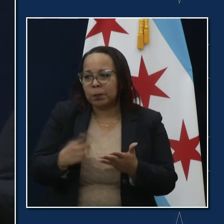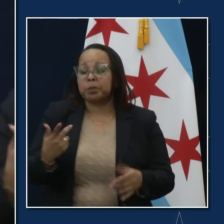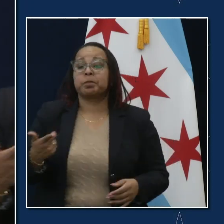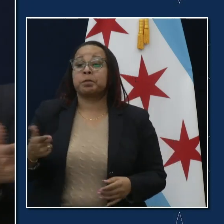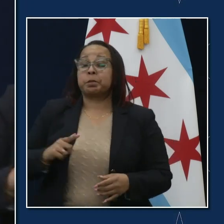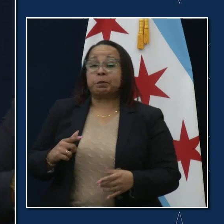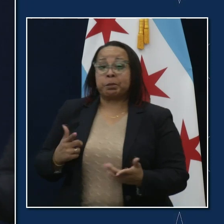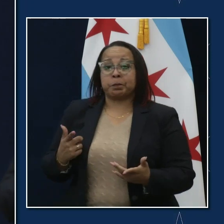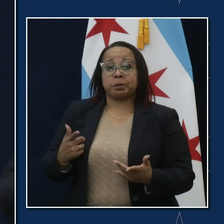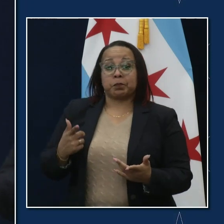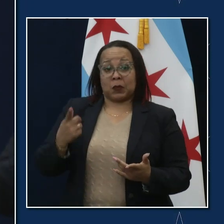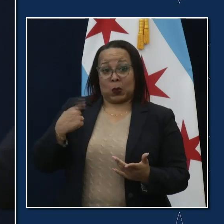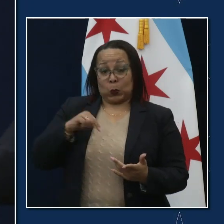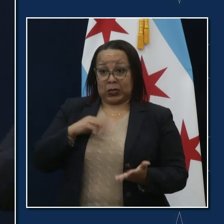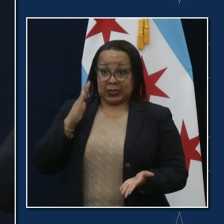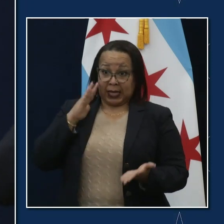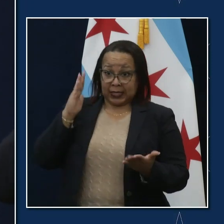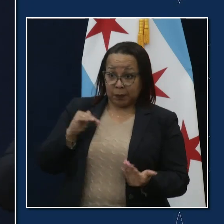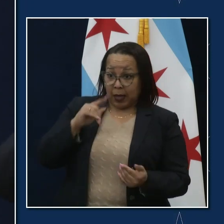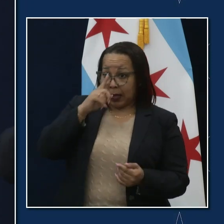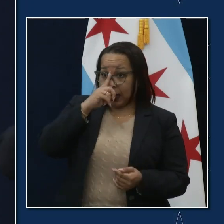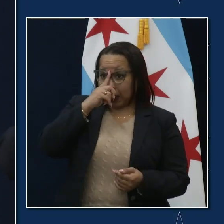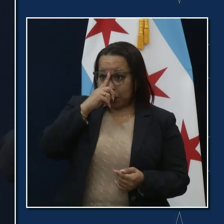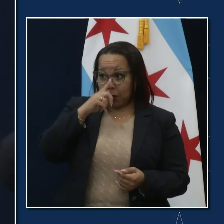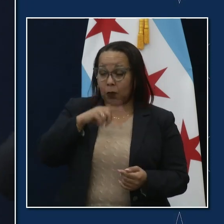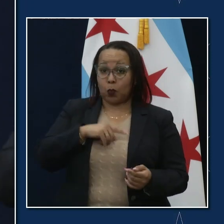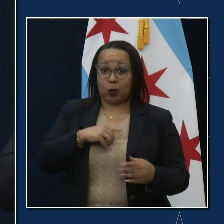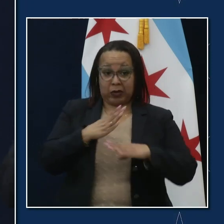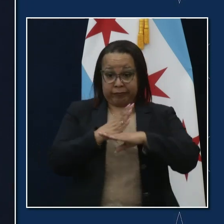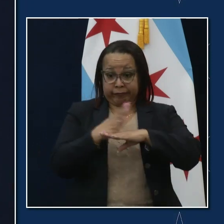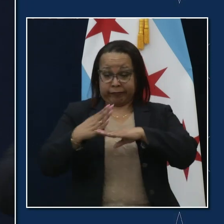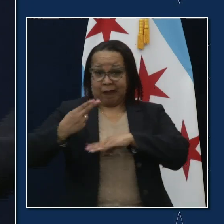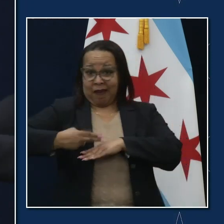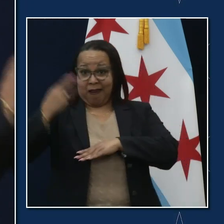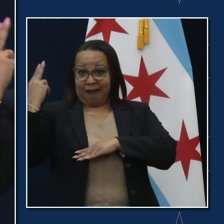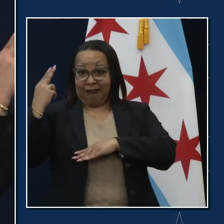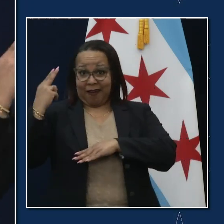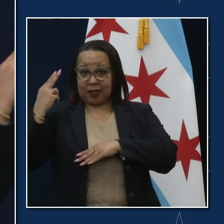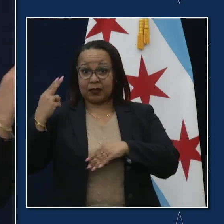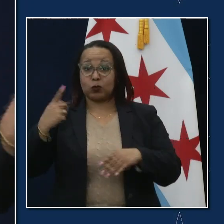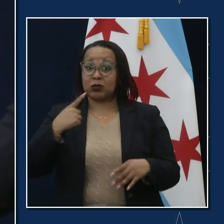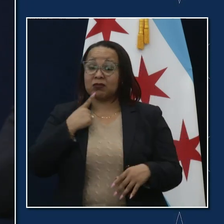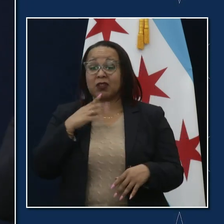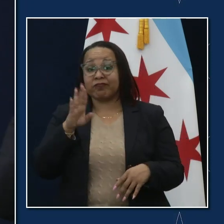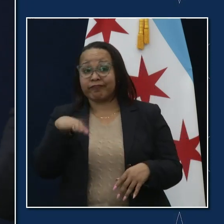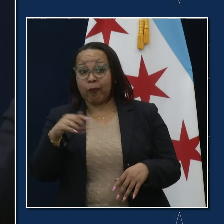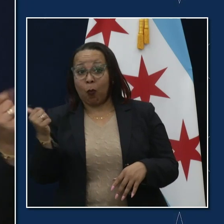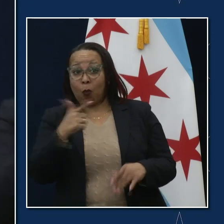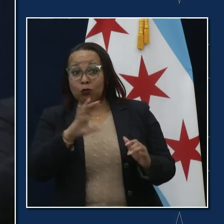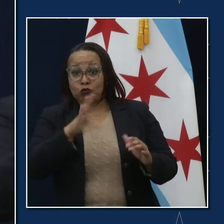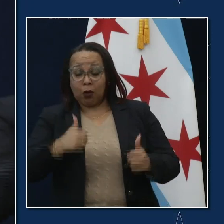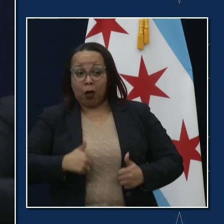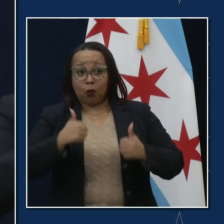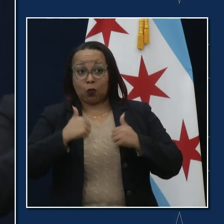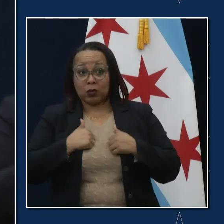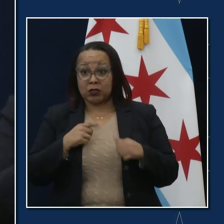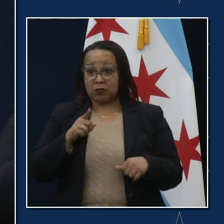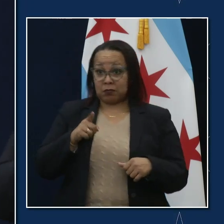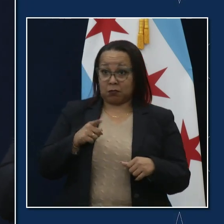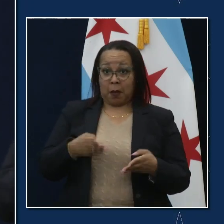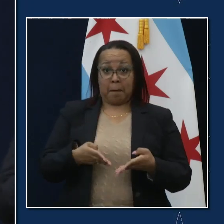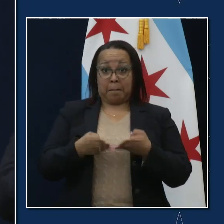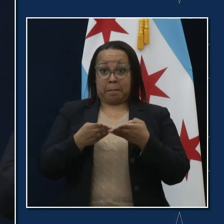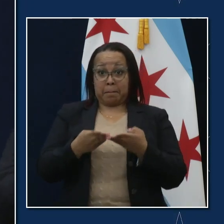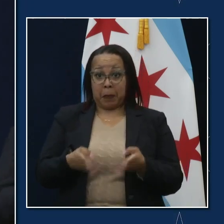what we are expecting when we go to high is to say to all Chicagoans, when you're in a public